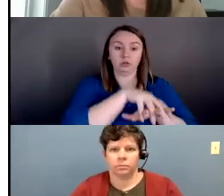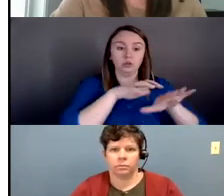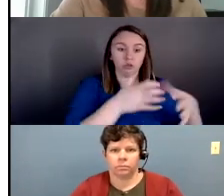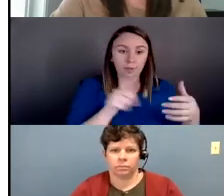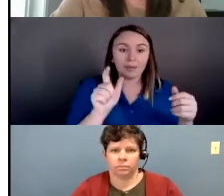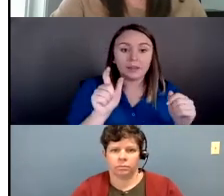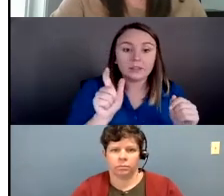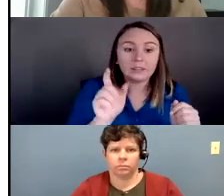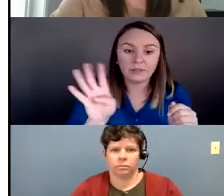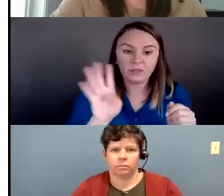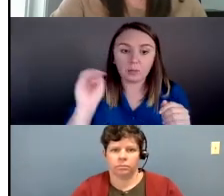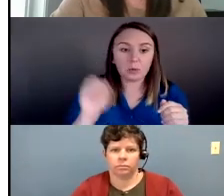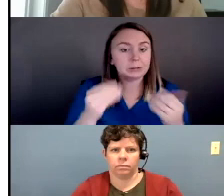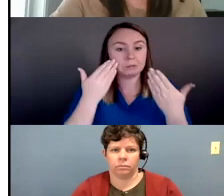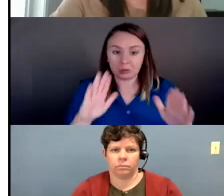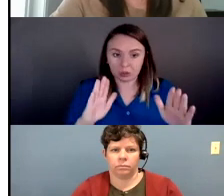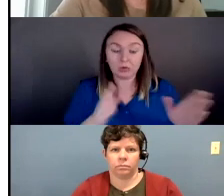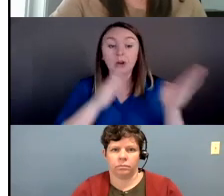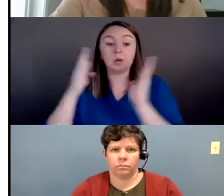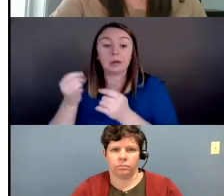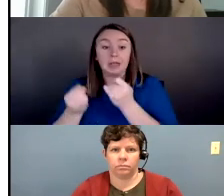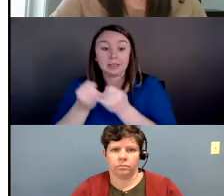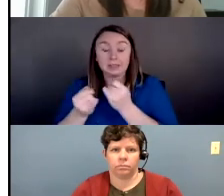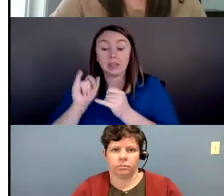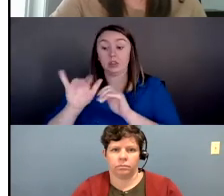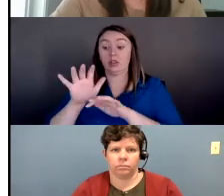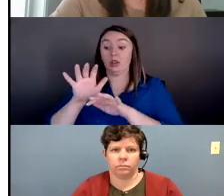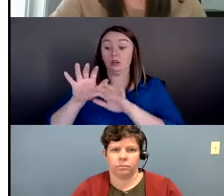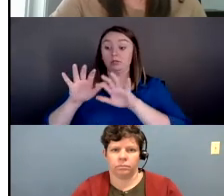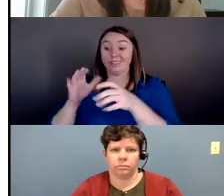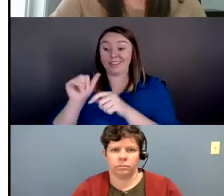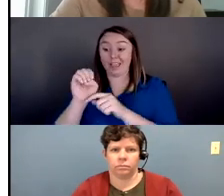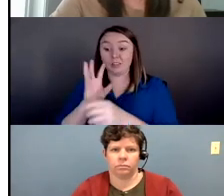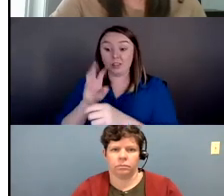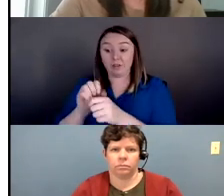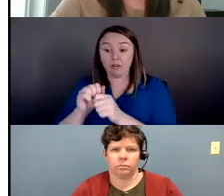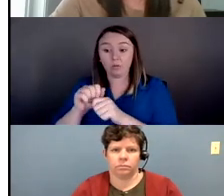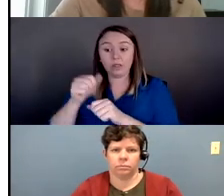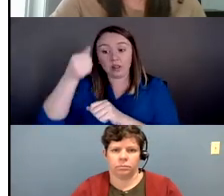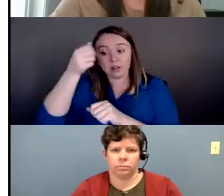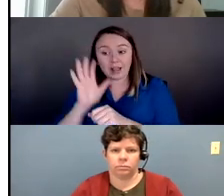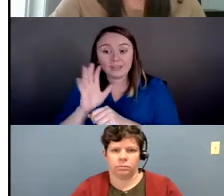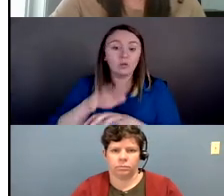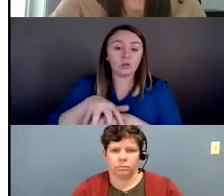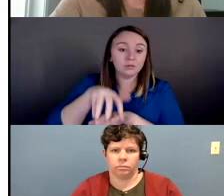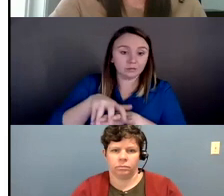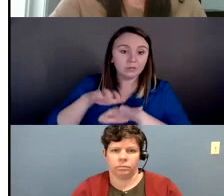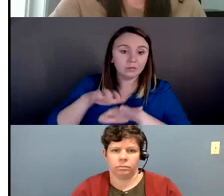that 15% of the cases involving American Indian or Alaska Native missing persons are being investigated by a tribal